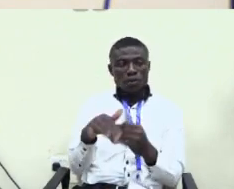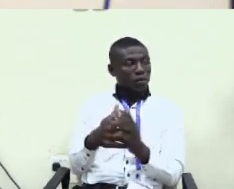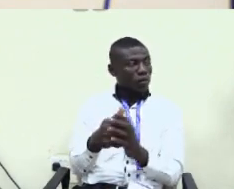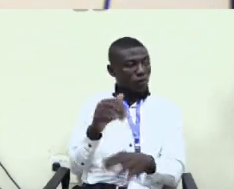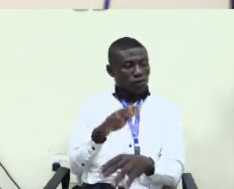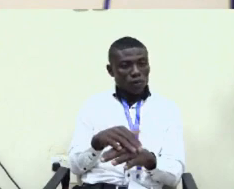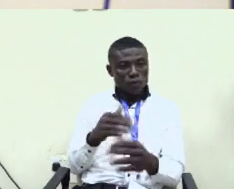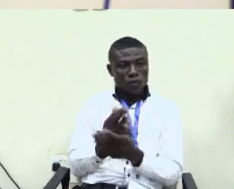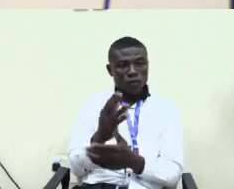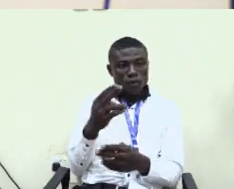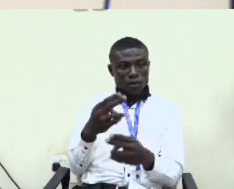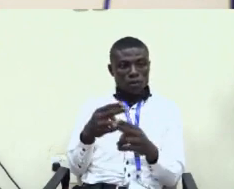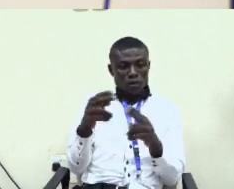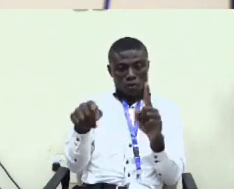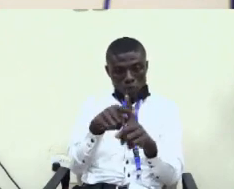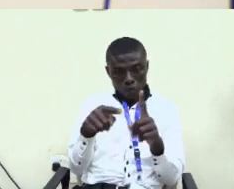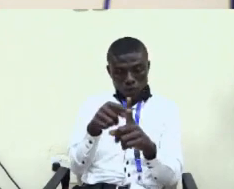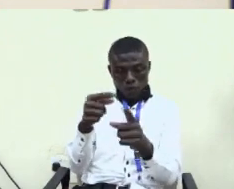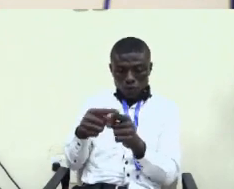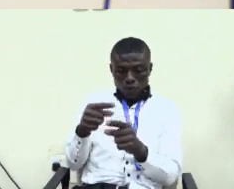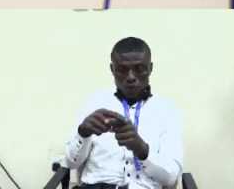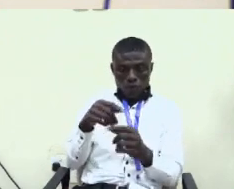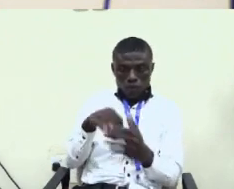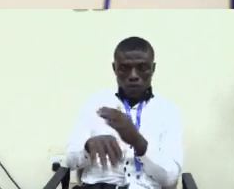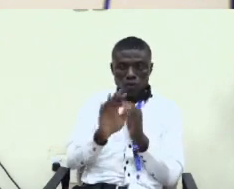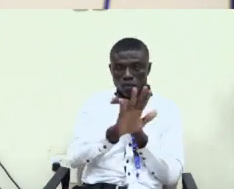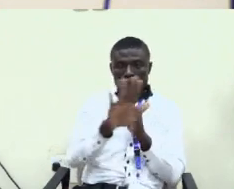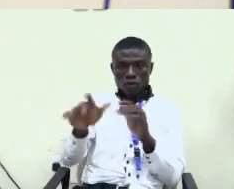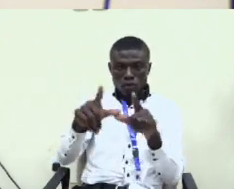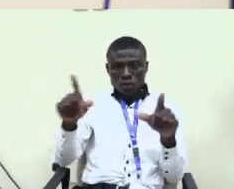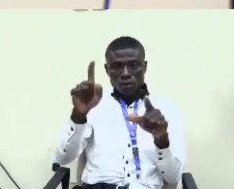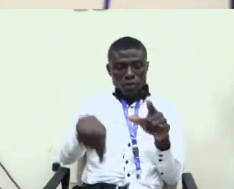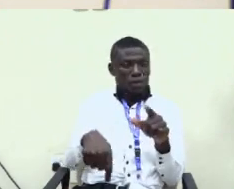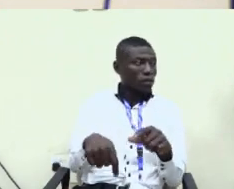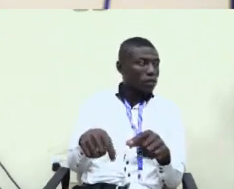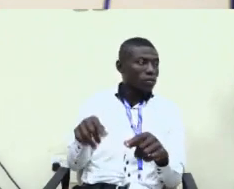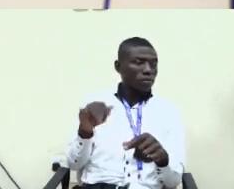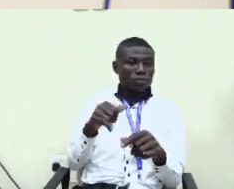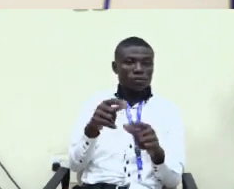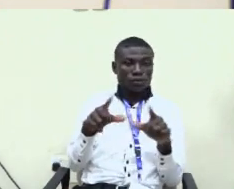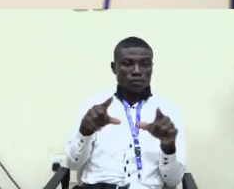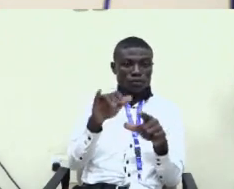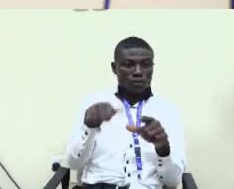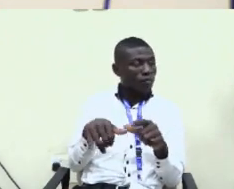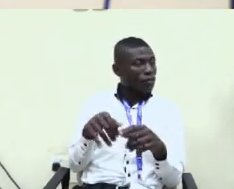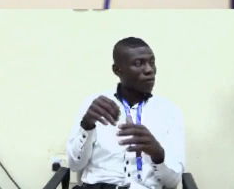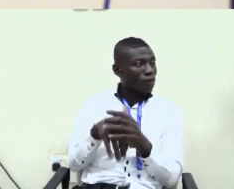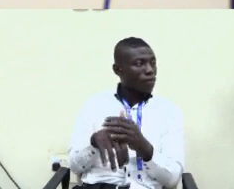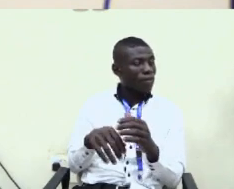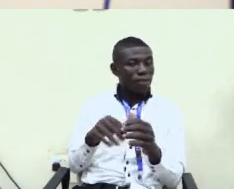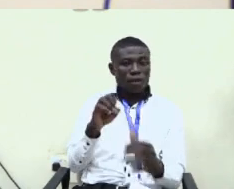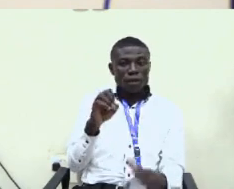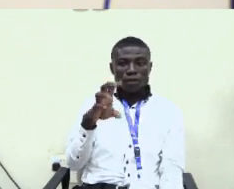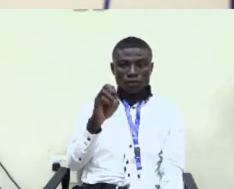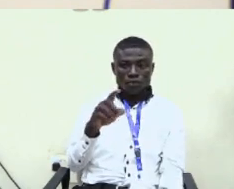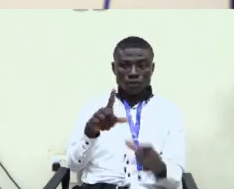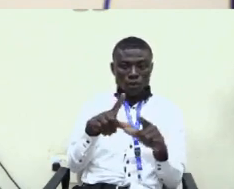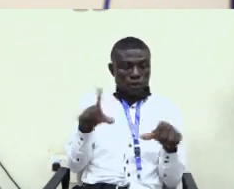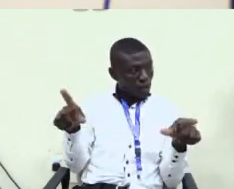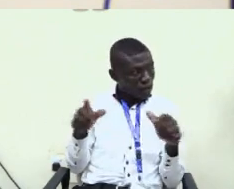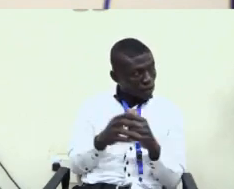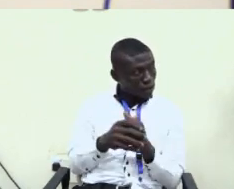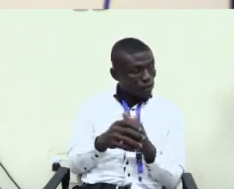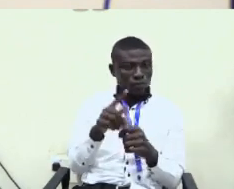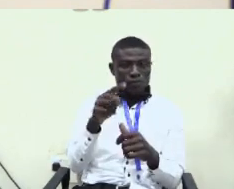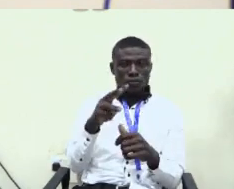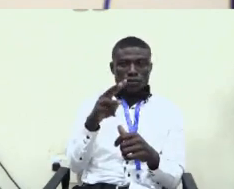with positive terminologies in their respective languages. And these languages are in the Ewe language, Ewe,